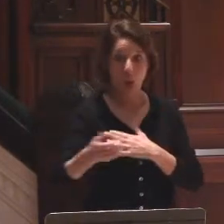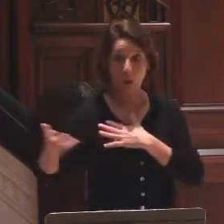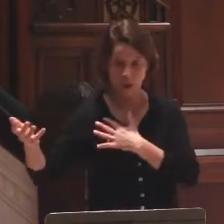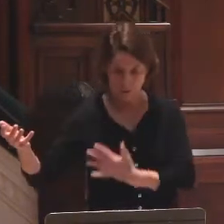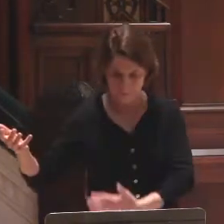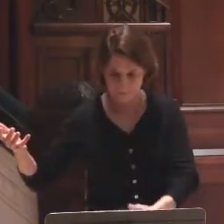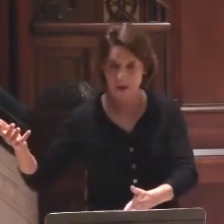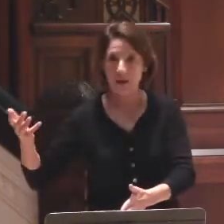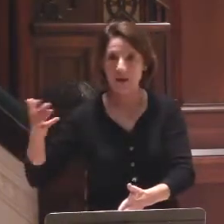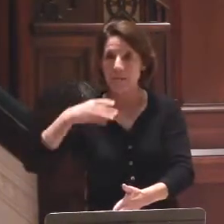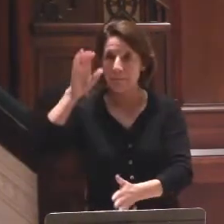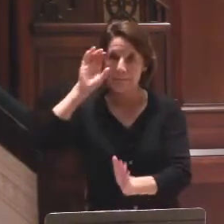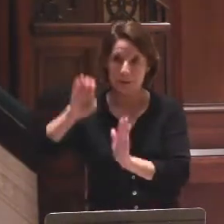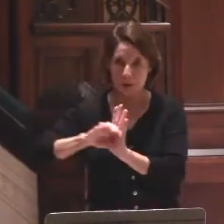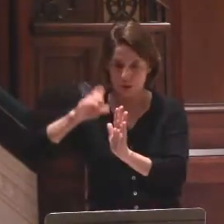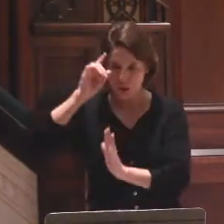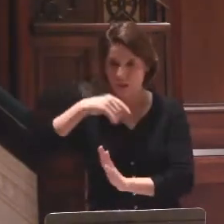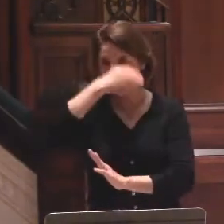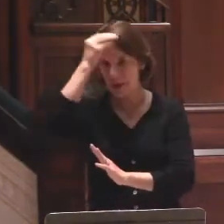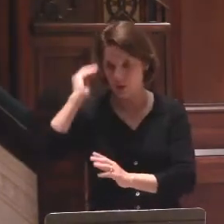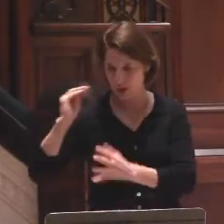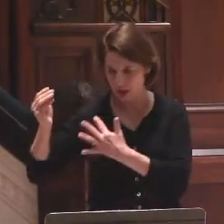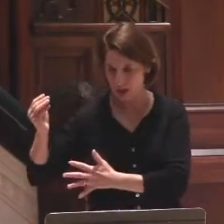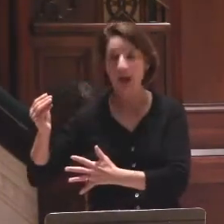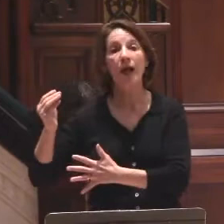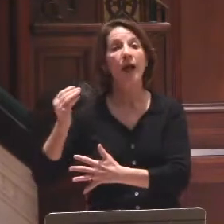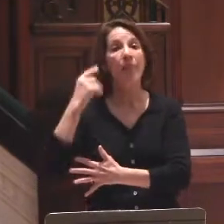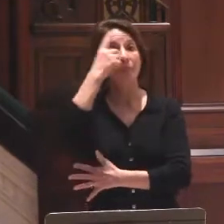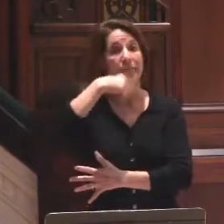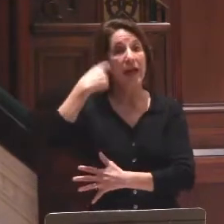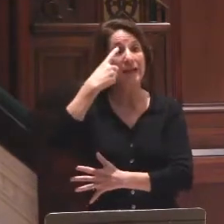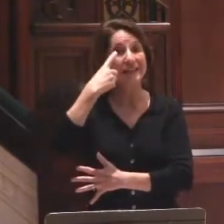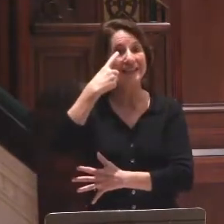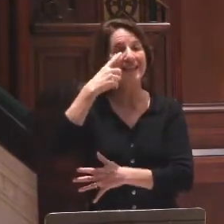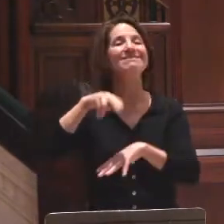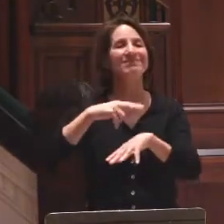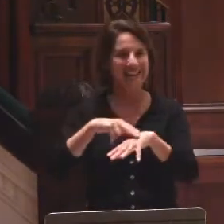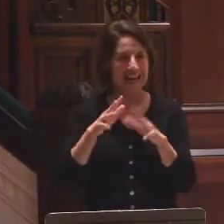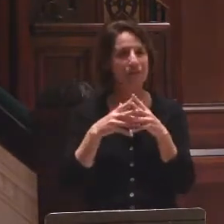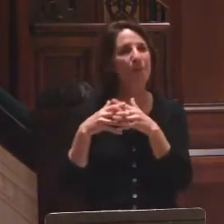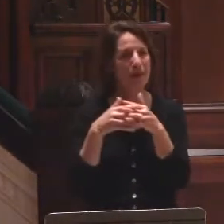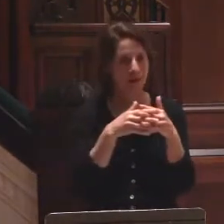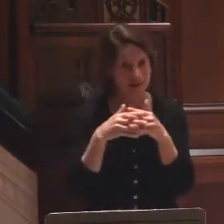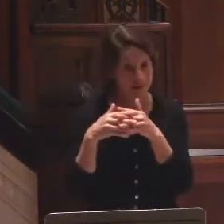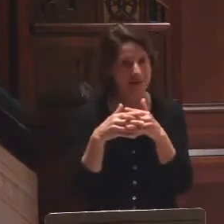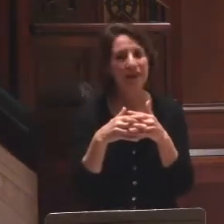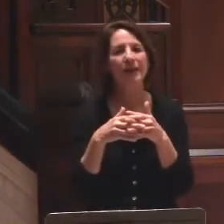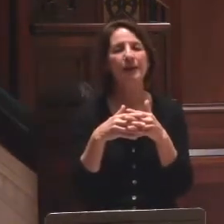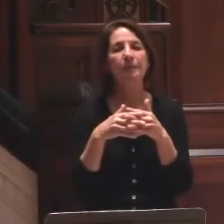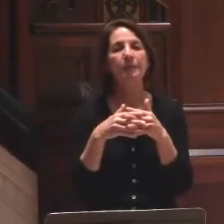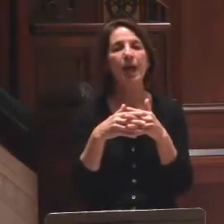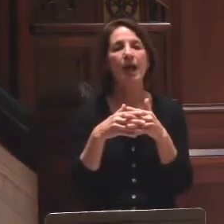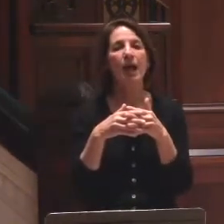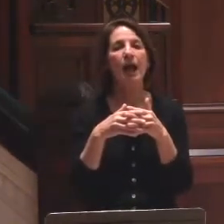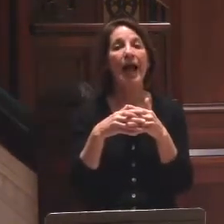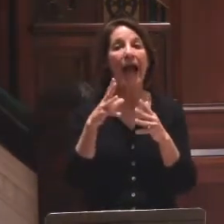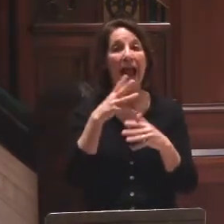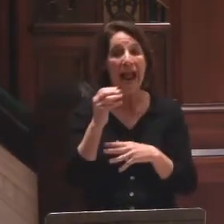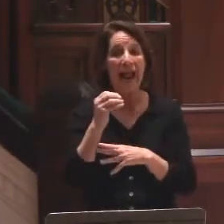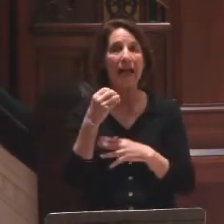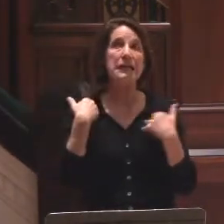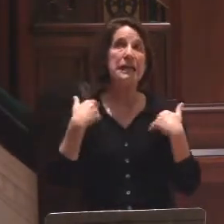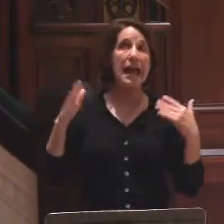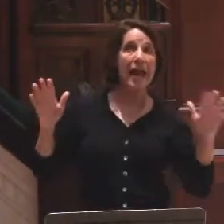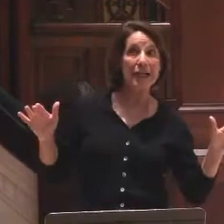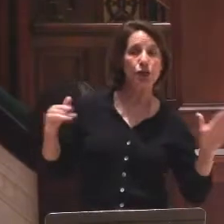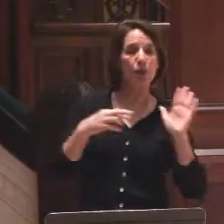Mary's image had a Native American face affirming the oppressed Native Americans. An angel resembling an indigenous god